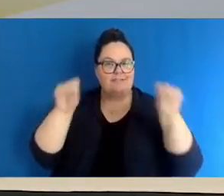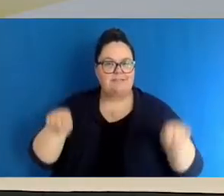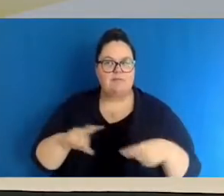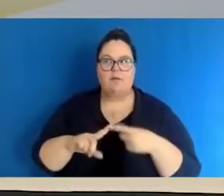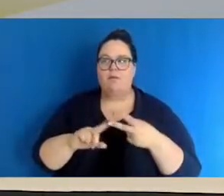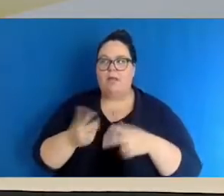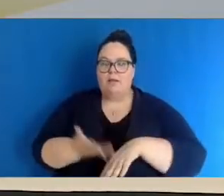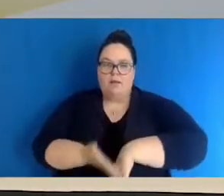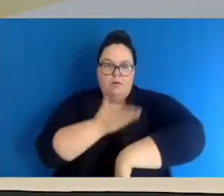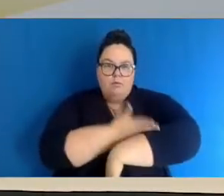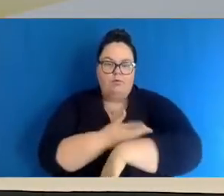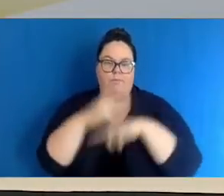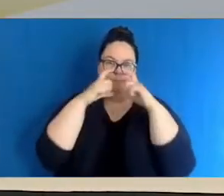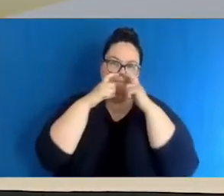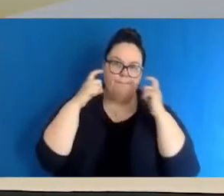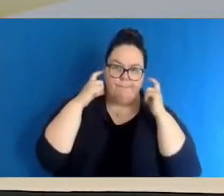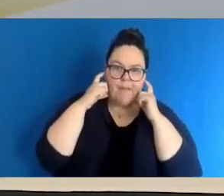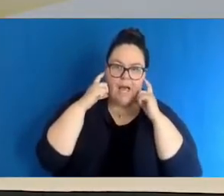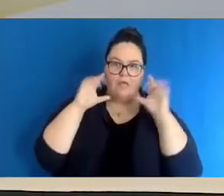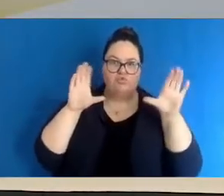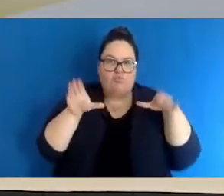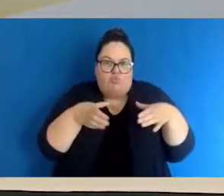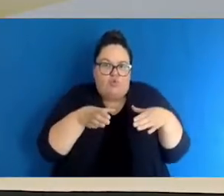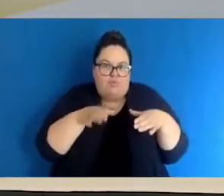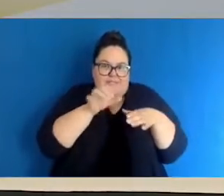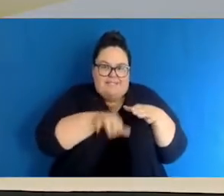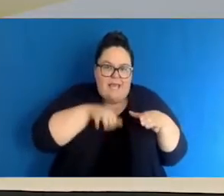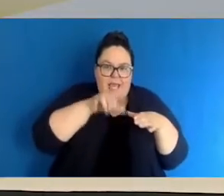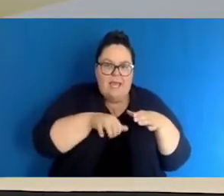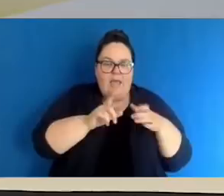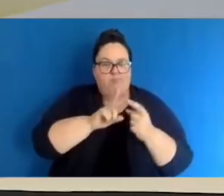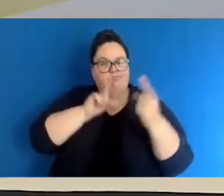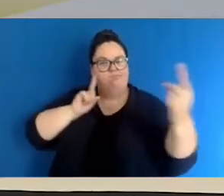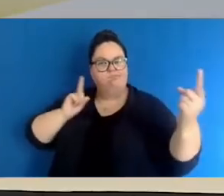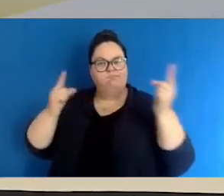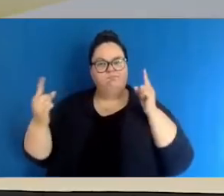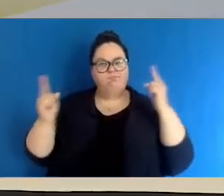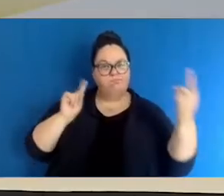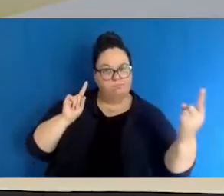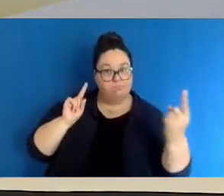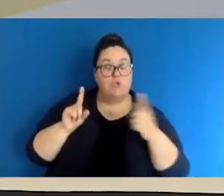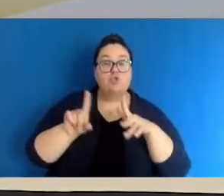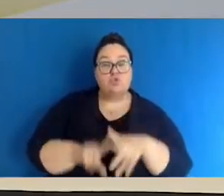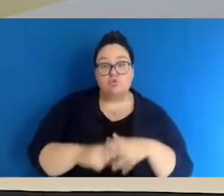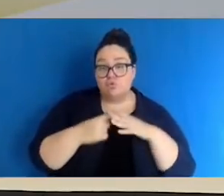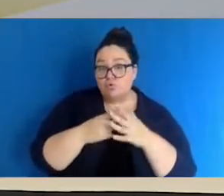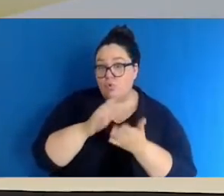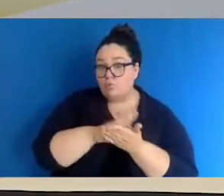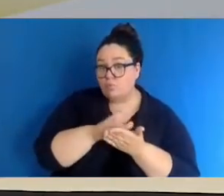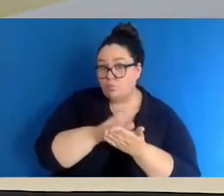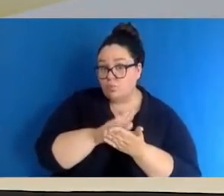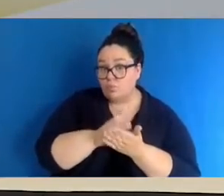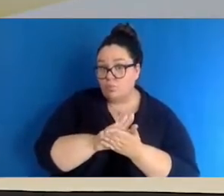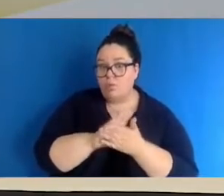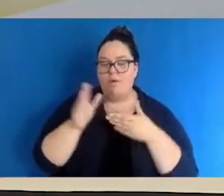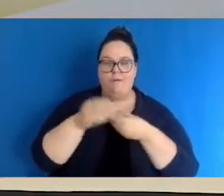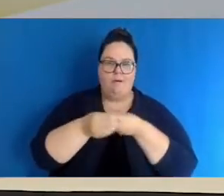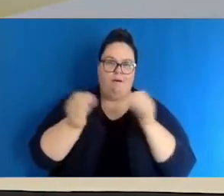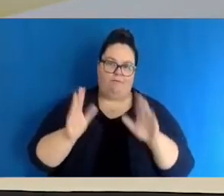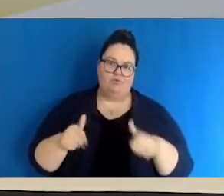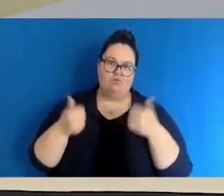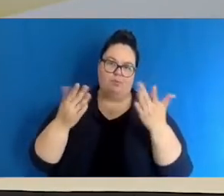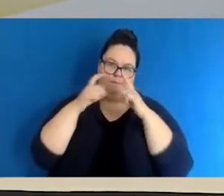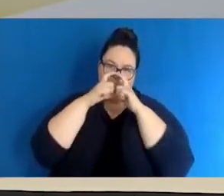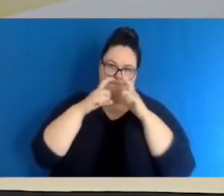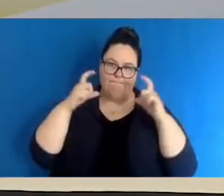measures, masking, cohorting, and physical distancing. To start the school year, our office recommends that masks be